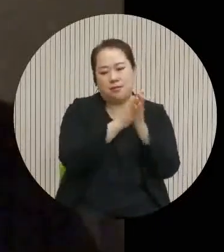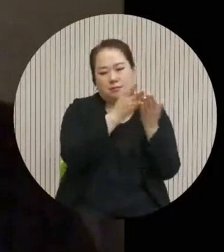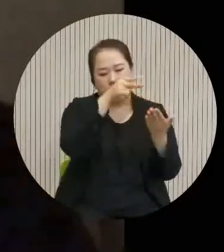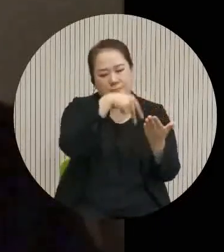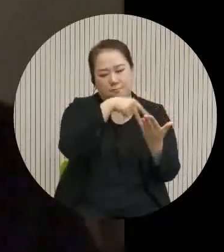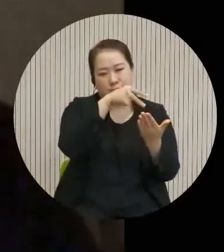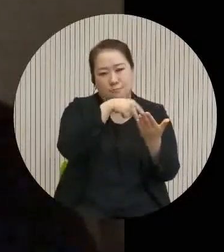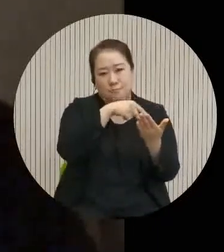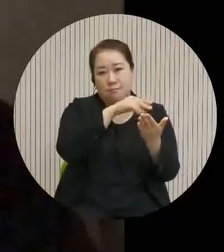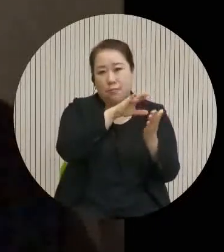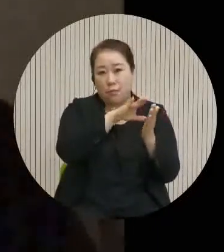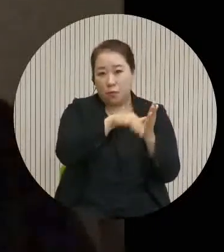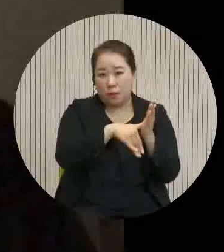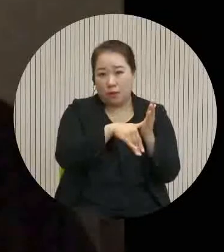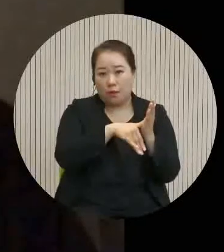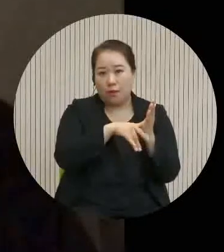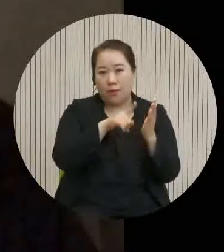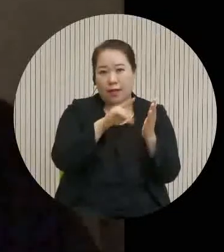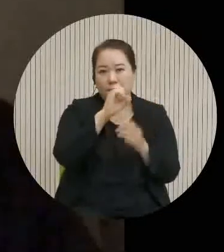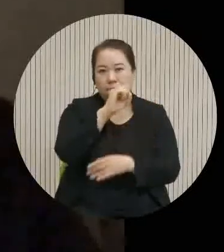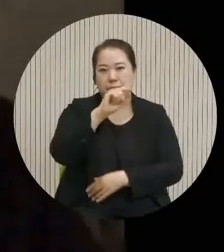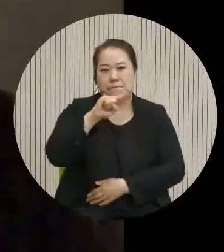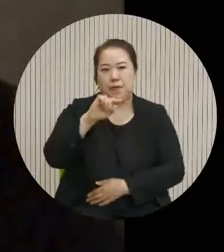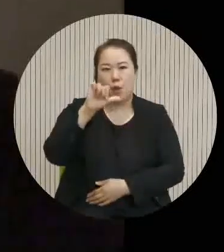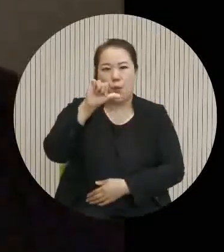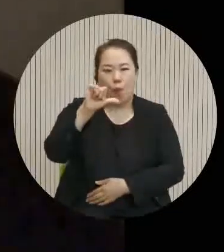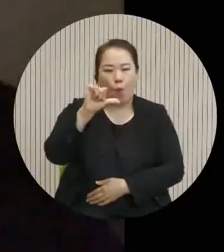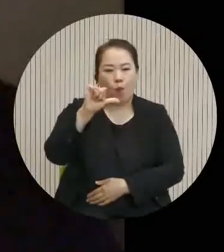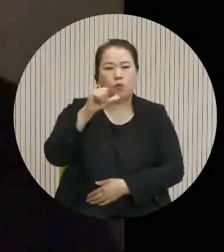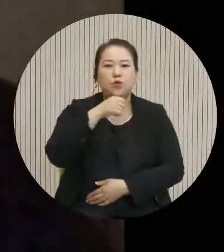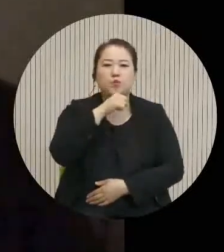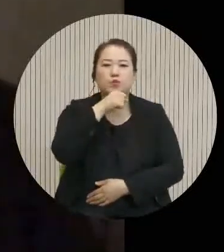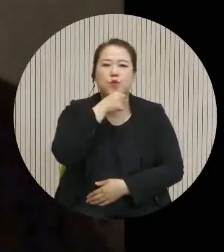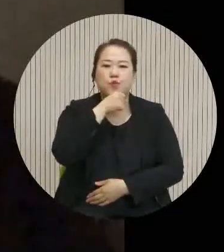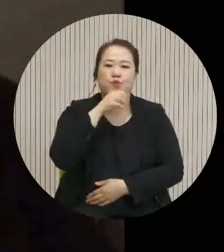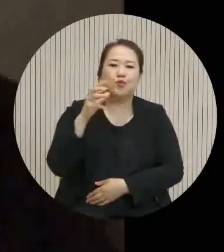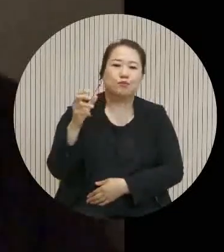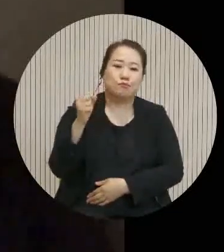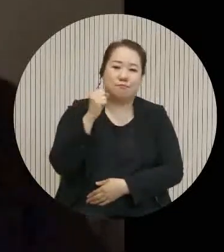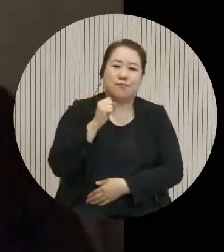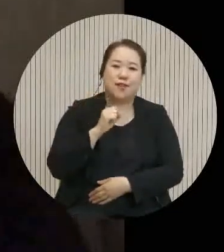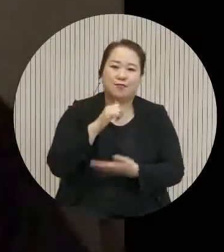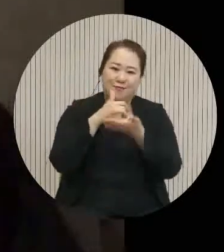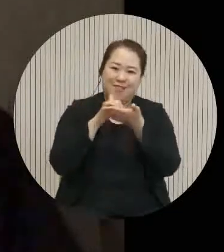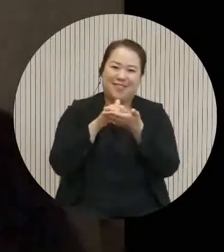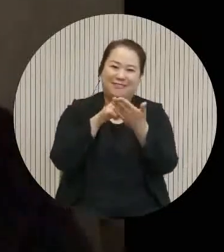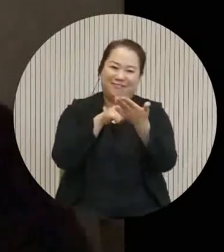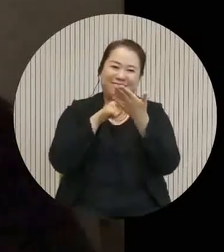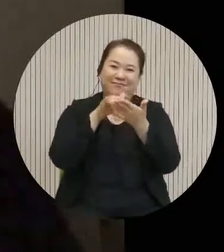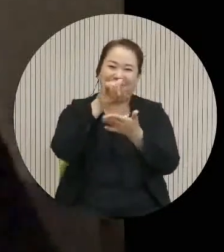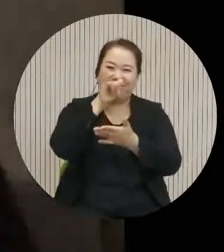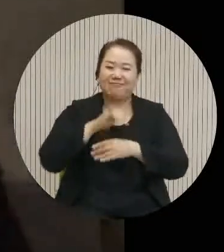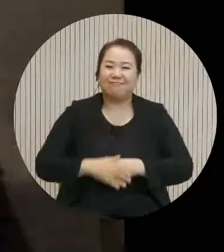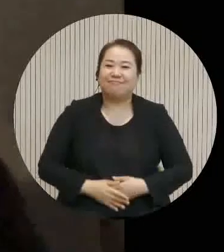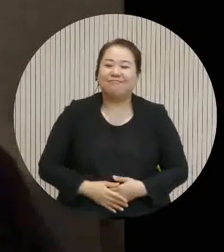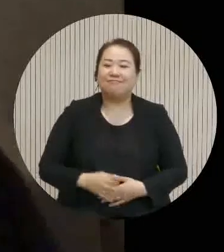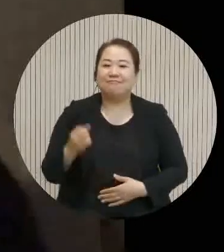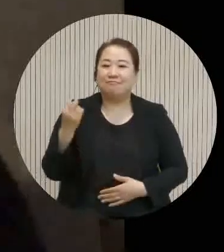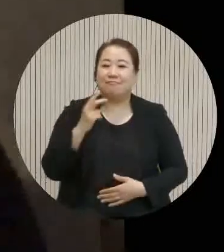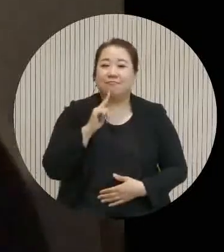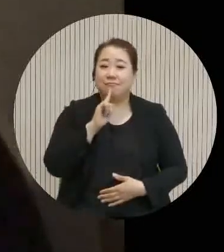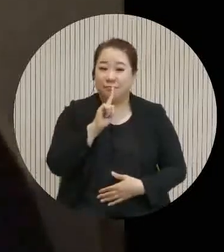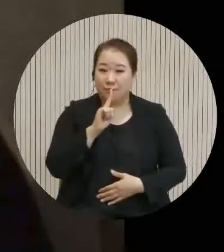a little more than a half a point on the TOEFL, which means that if you start with a low score